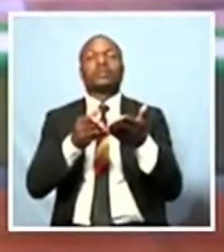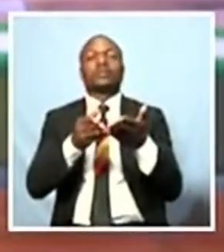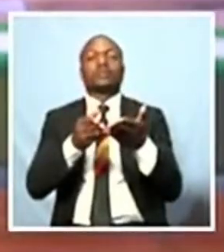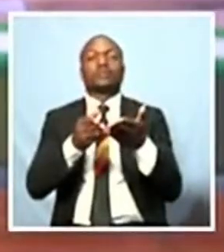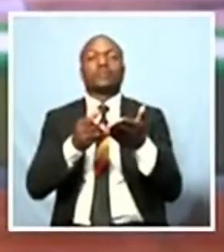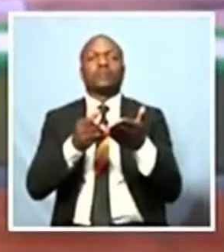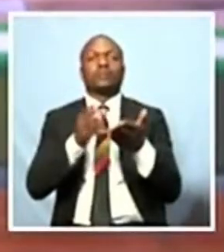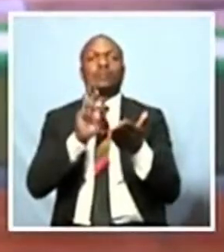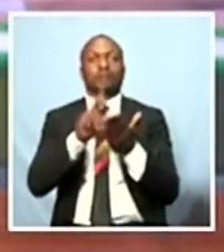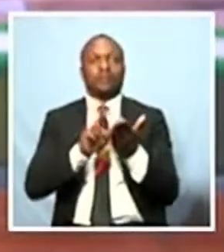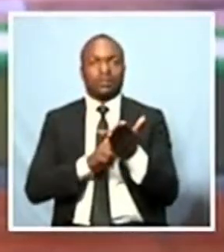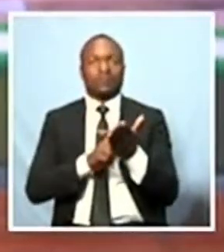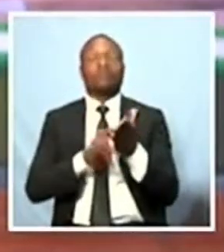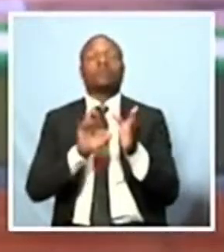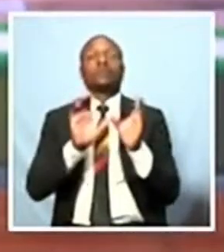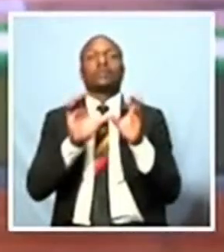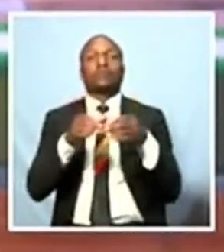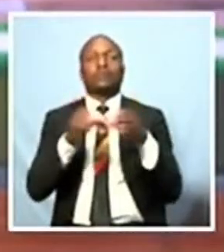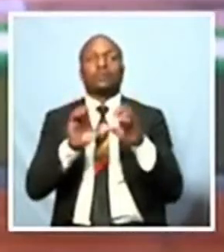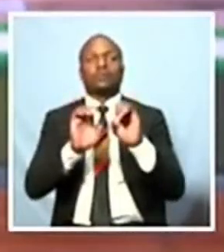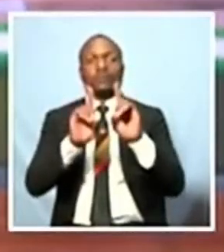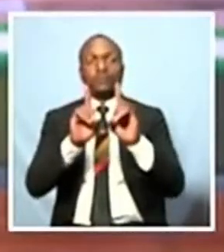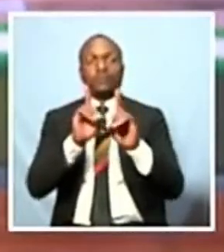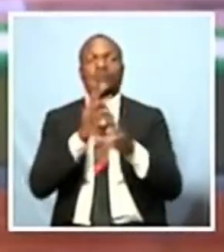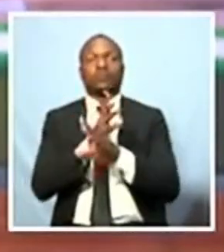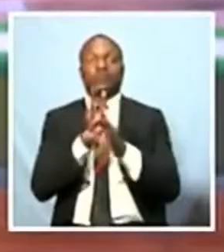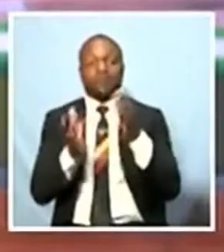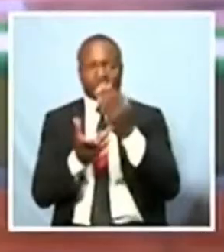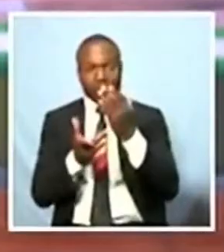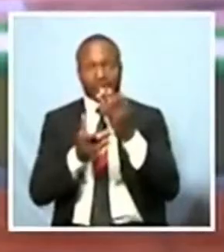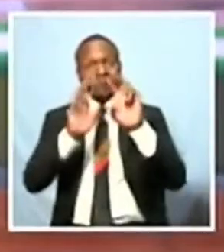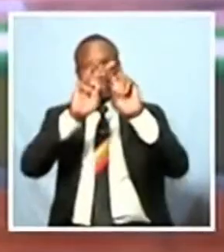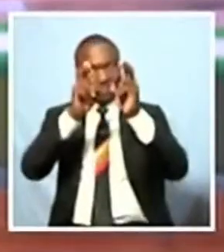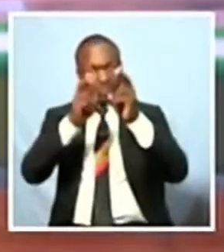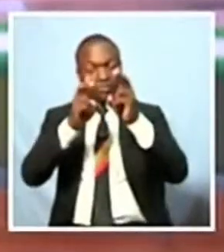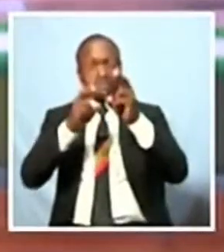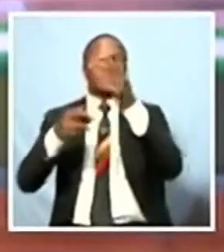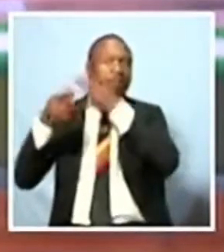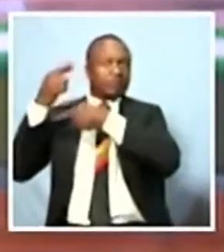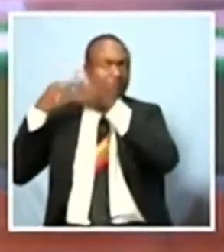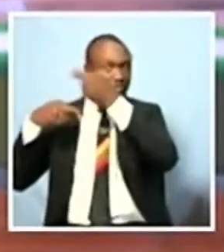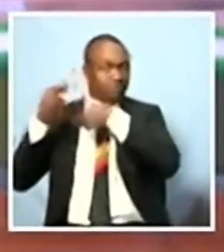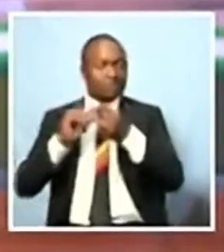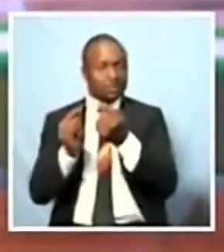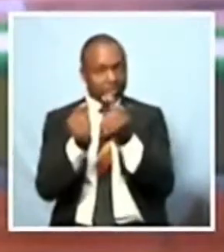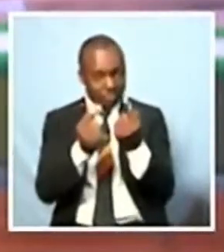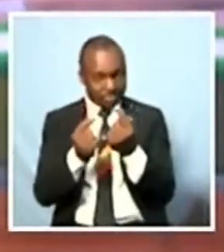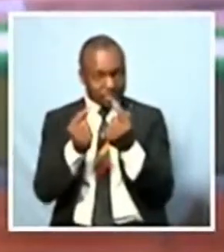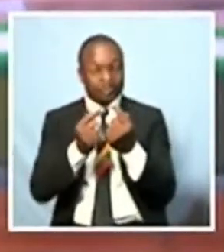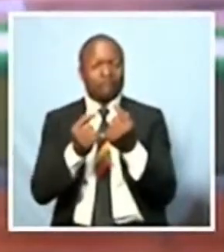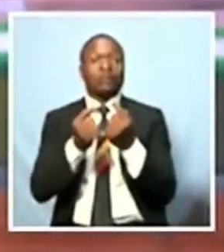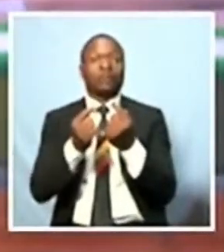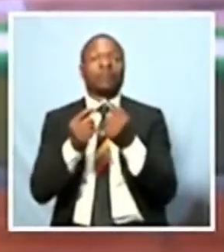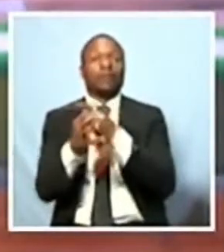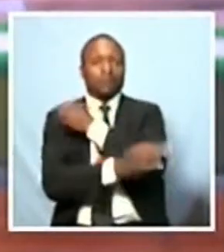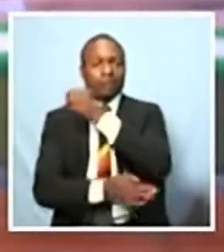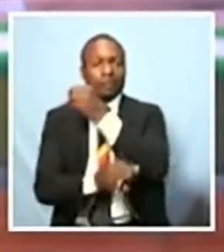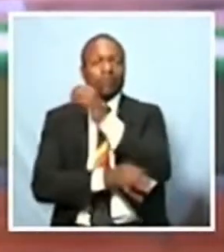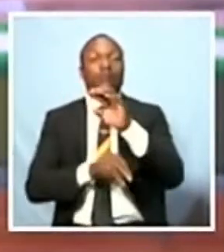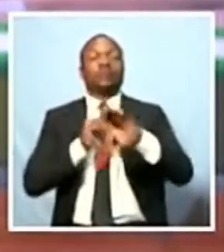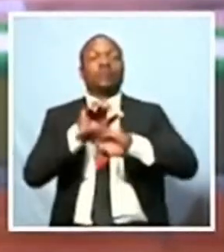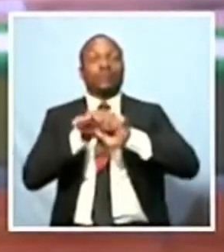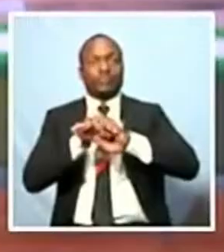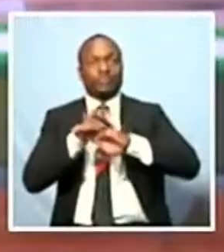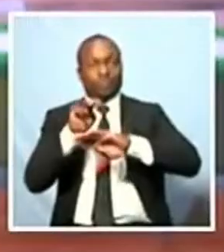Committee on Education, Science and Technology. Once again, the topic is reviewing the state of the foundational literacy and numeracy